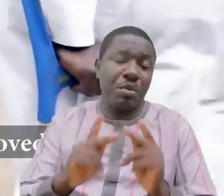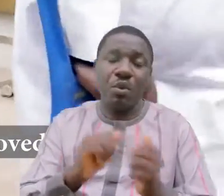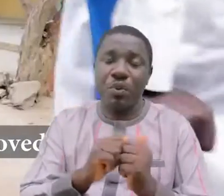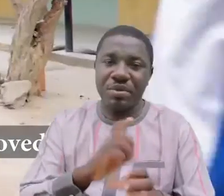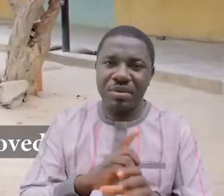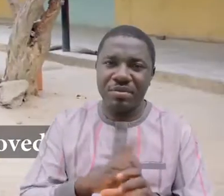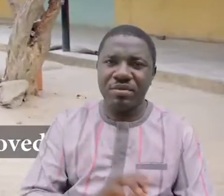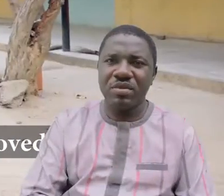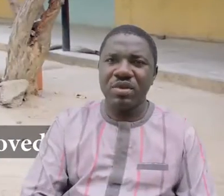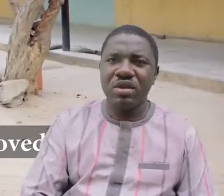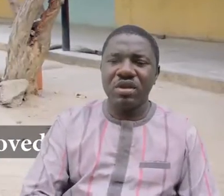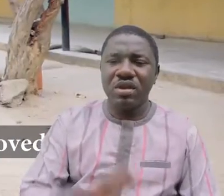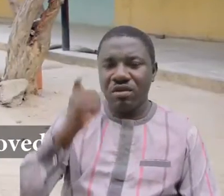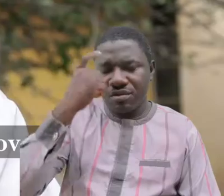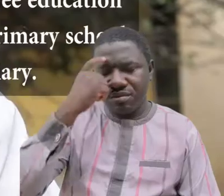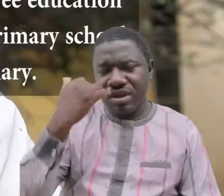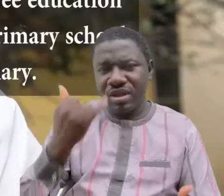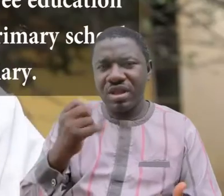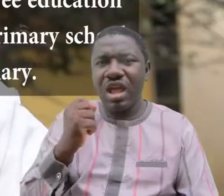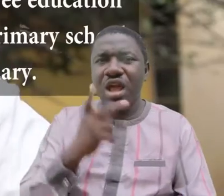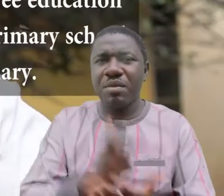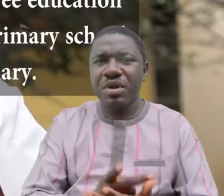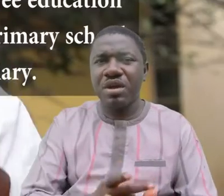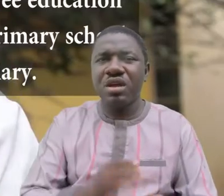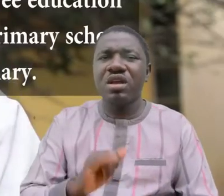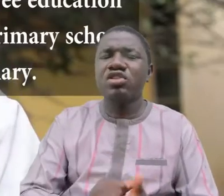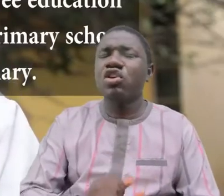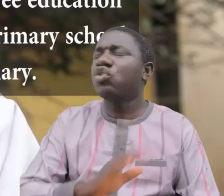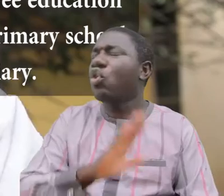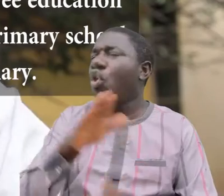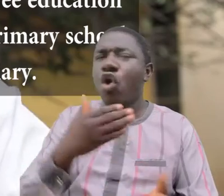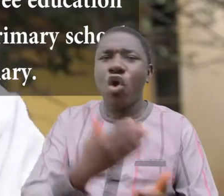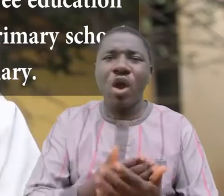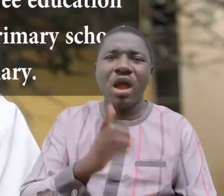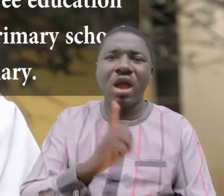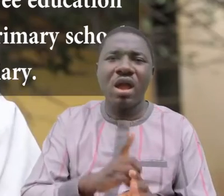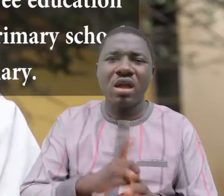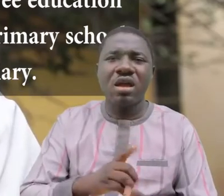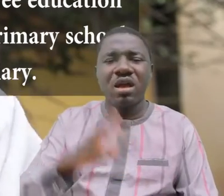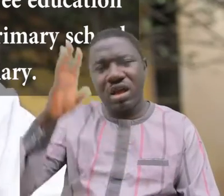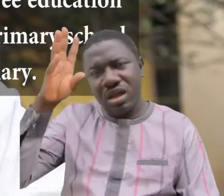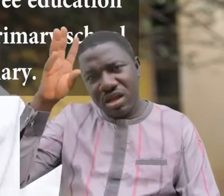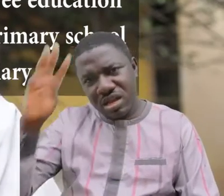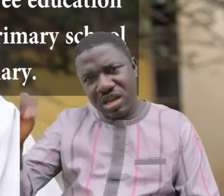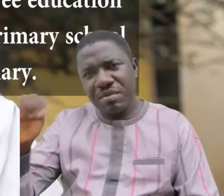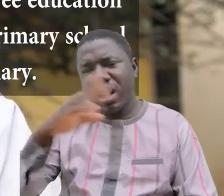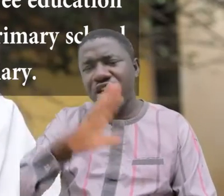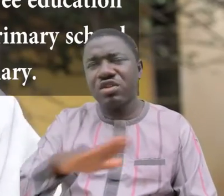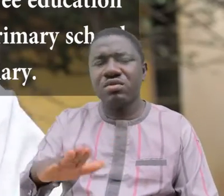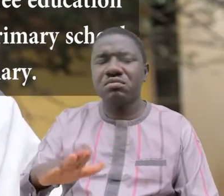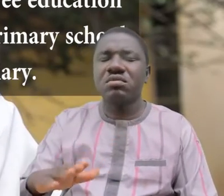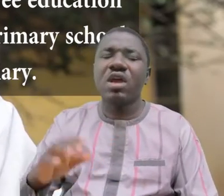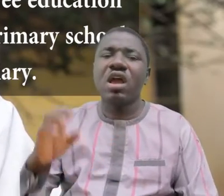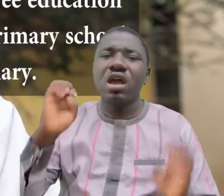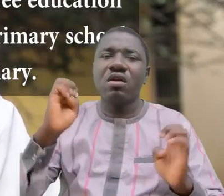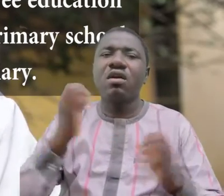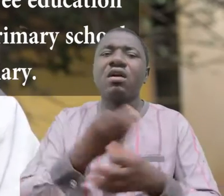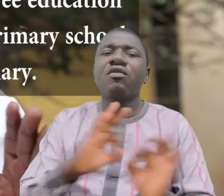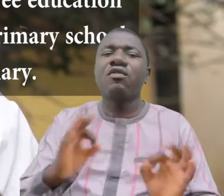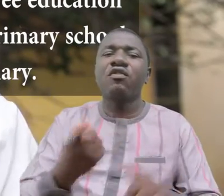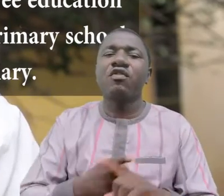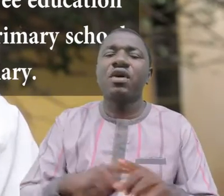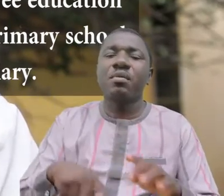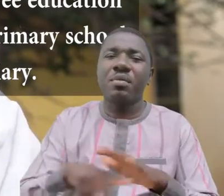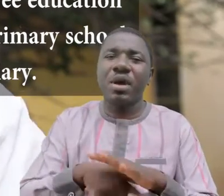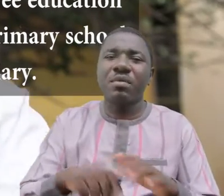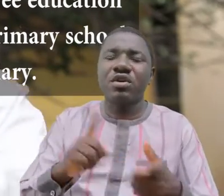Gwamna a yanzu yayi approving cewar all disabled da su da 'ya'yansu su zama free, education free, tun